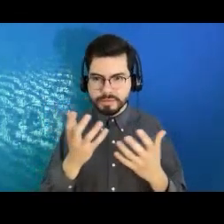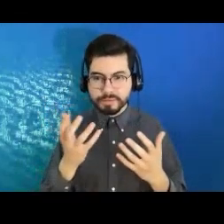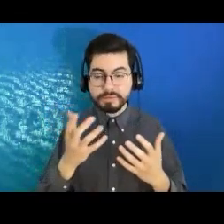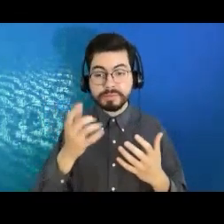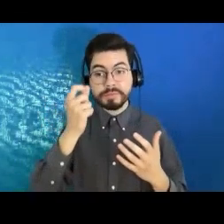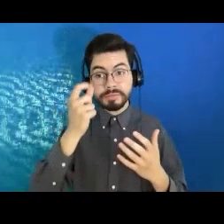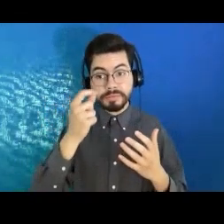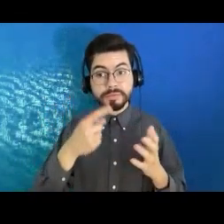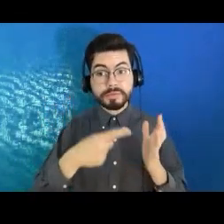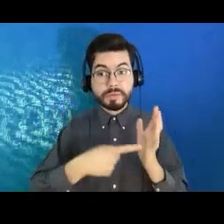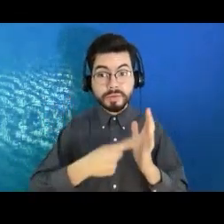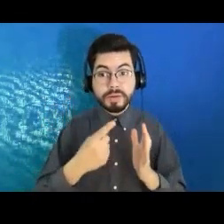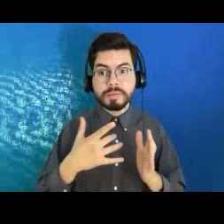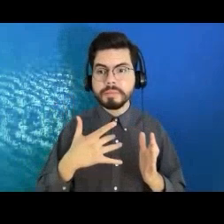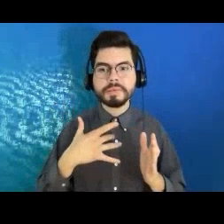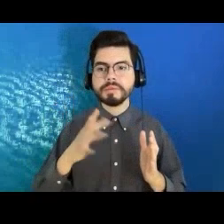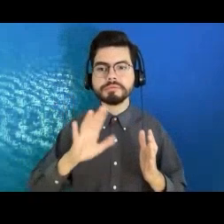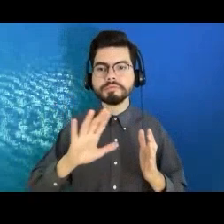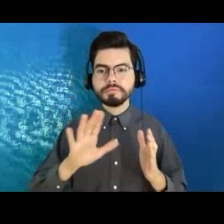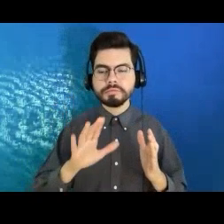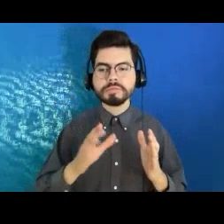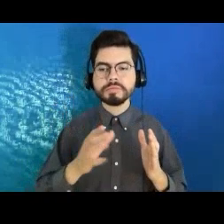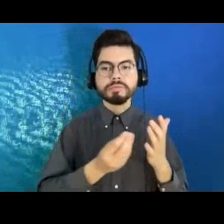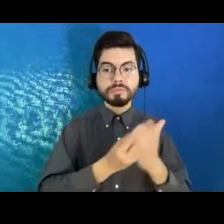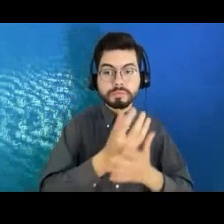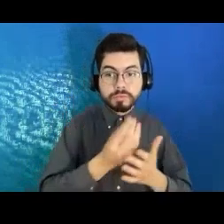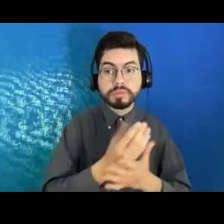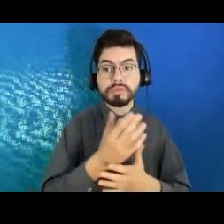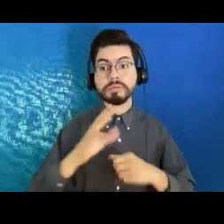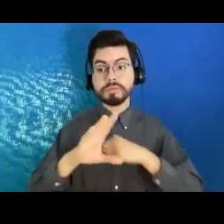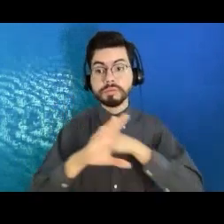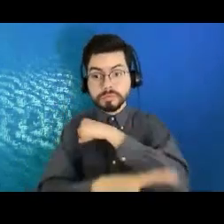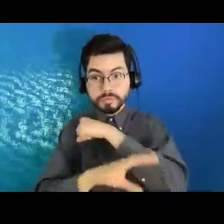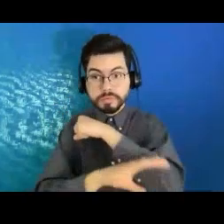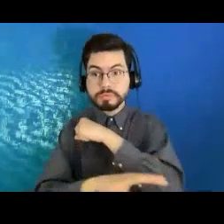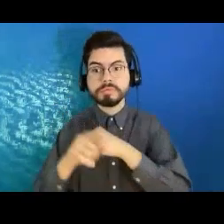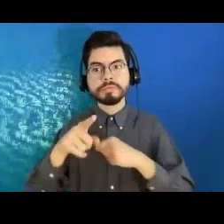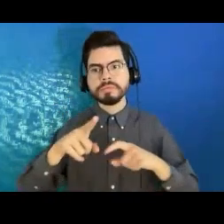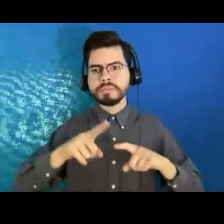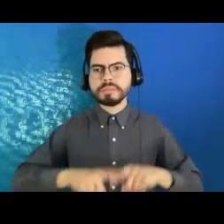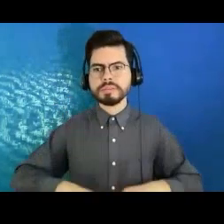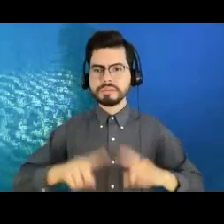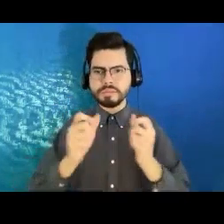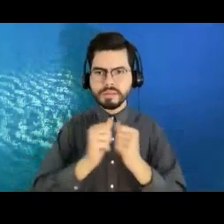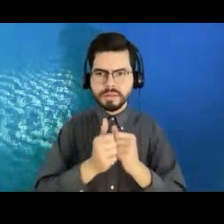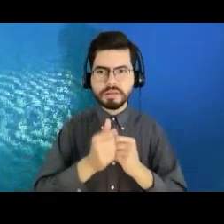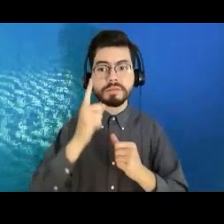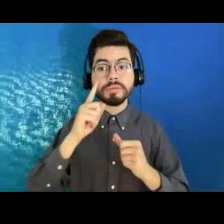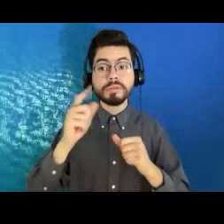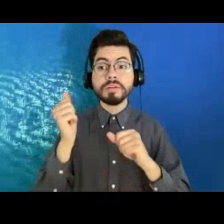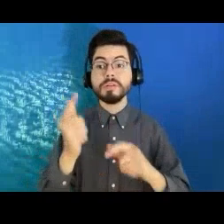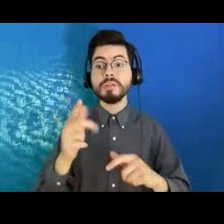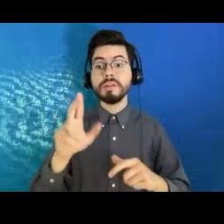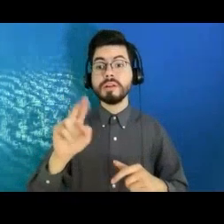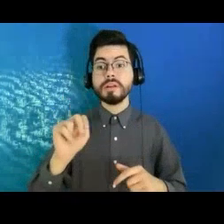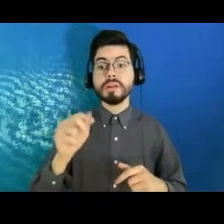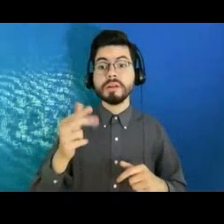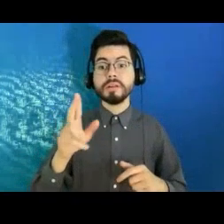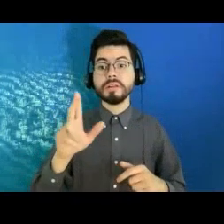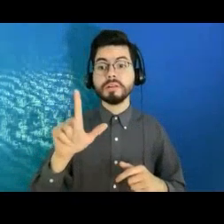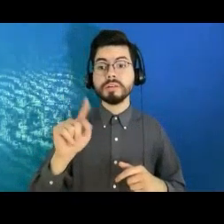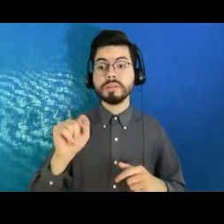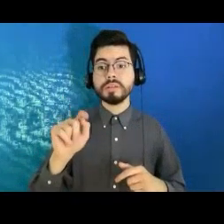the spring and fall to see how that differs, and doing that for all the ungulates. And so that's one thing that we can look